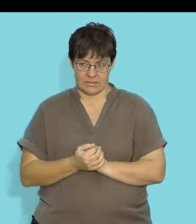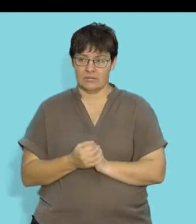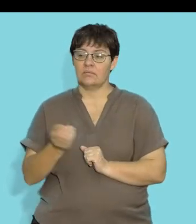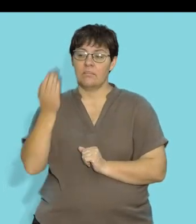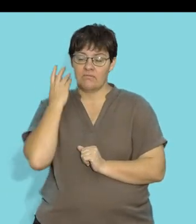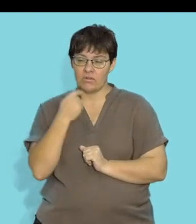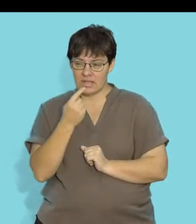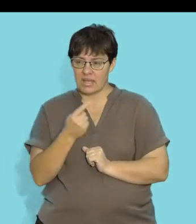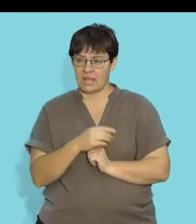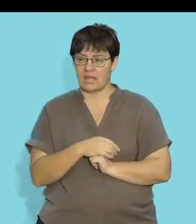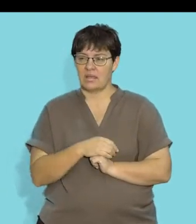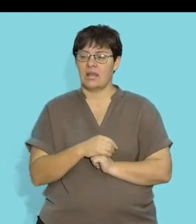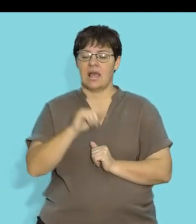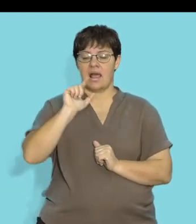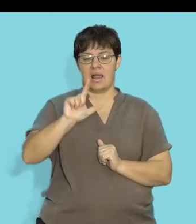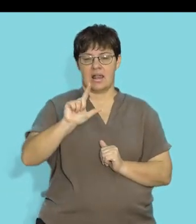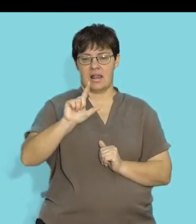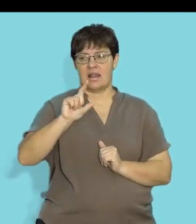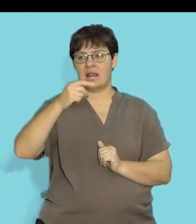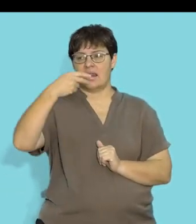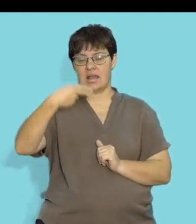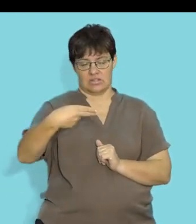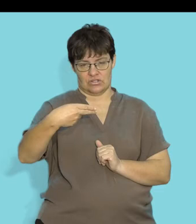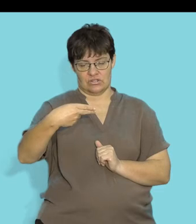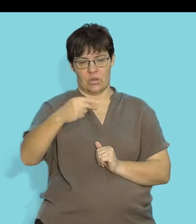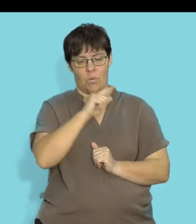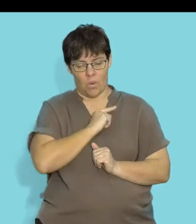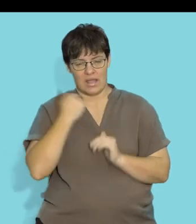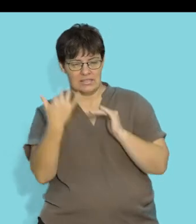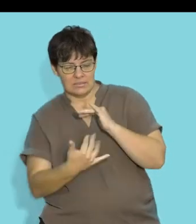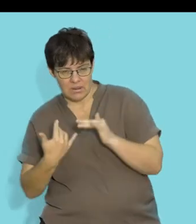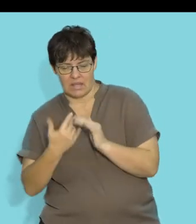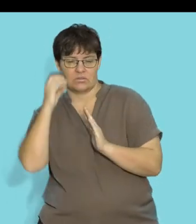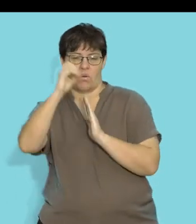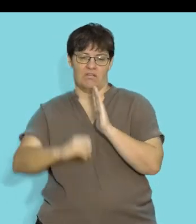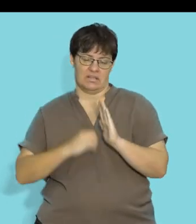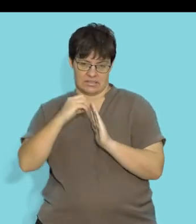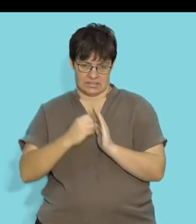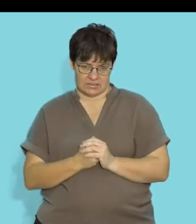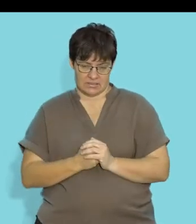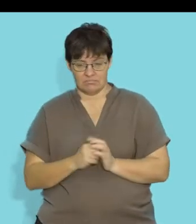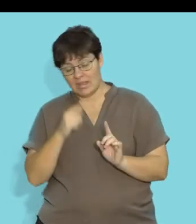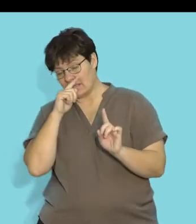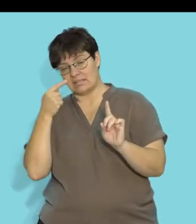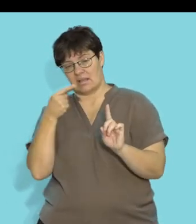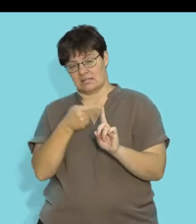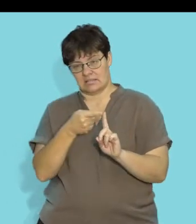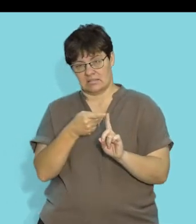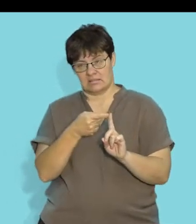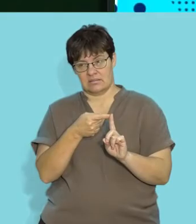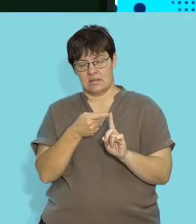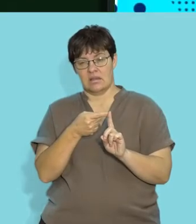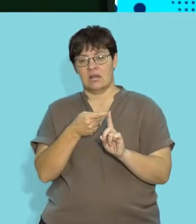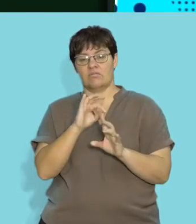stimulates ovulation, as I mentioned earlier on, is called luteinizing hormone, or LH. And that is the hormone that targets